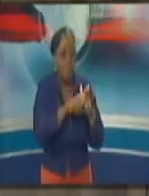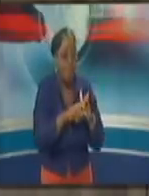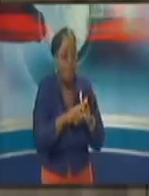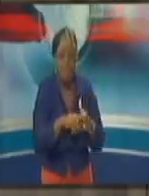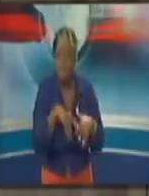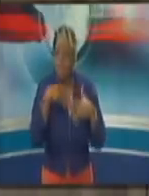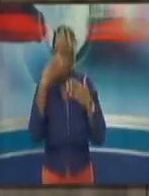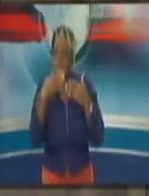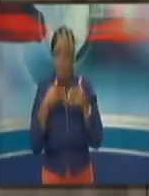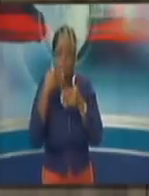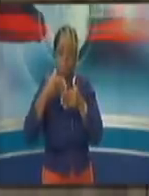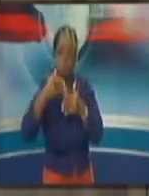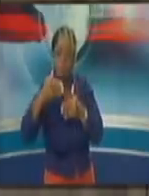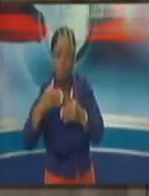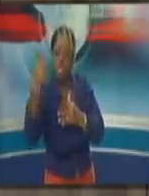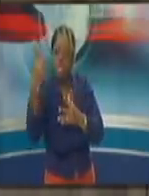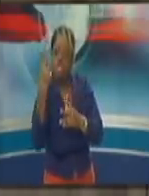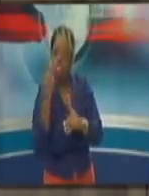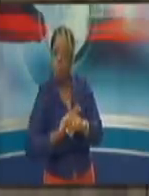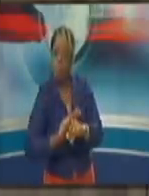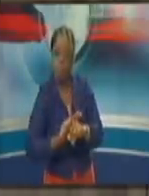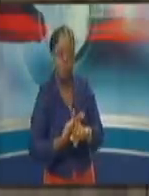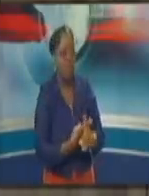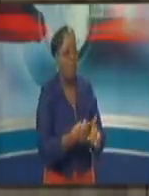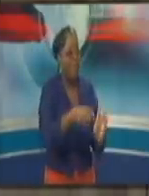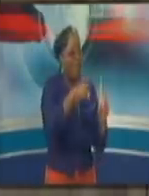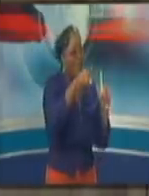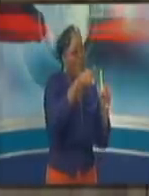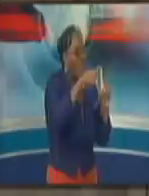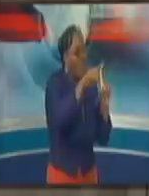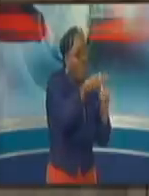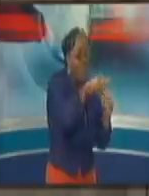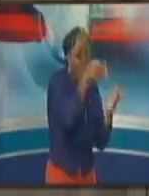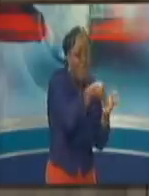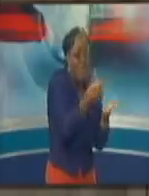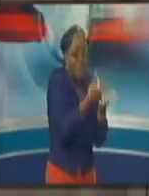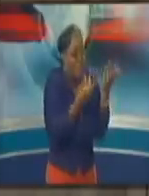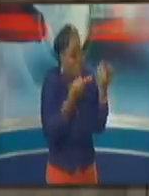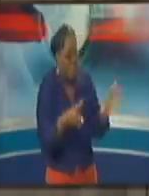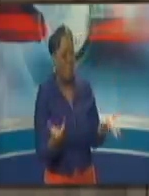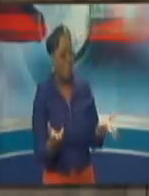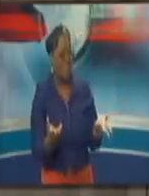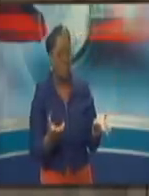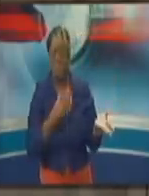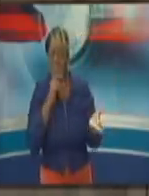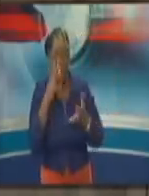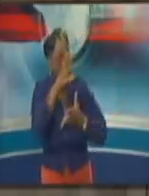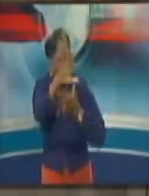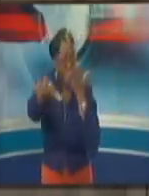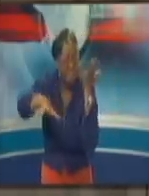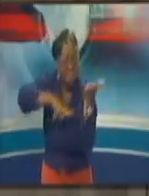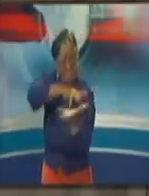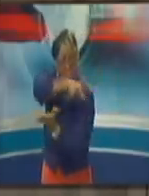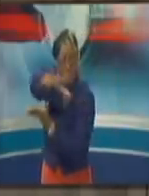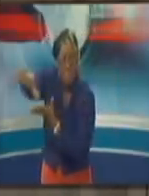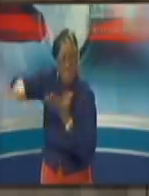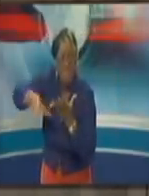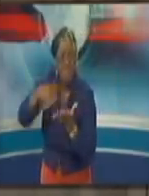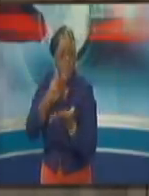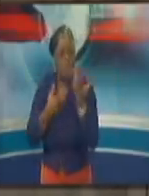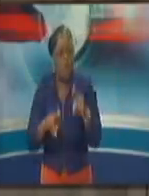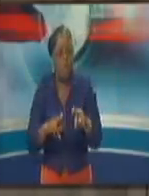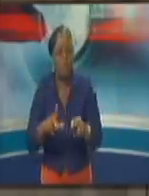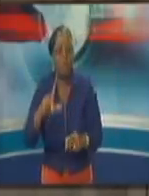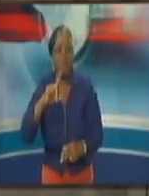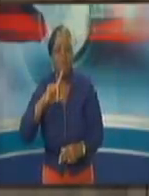exposure. In malaria, for instance, the pathogenesis is known. What happens is that there's a sort of reservoir that occurs in your liver